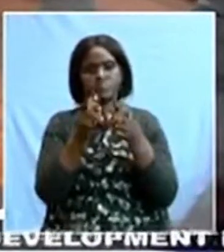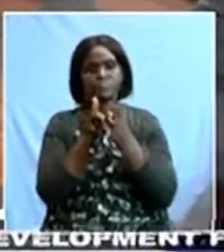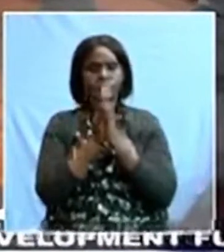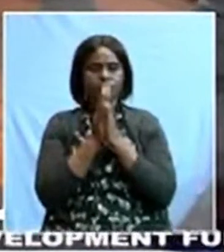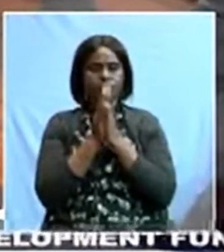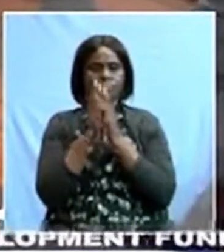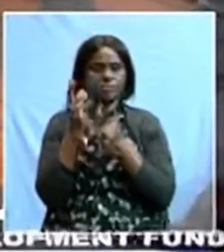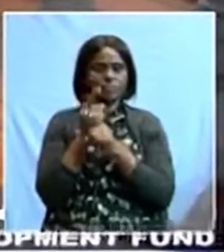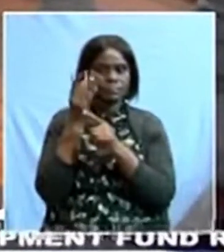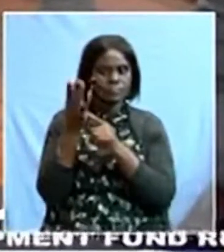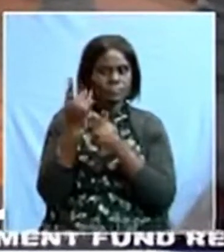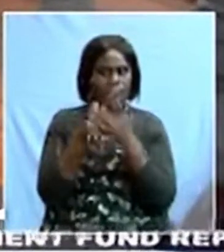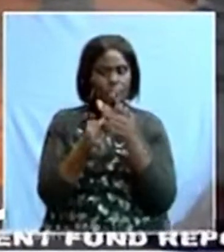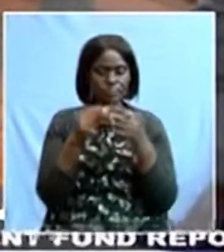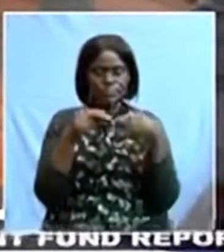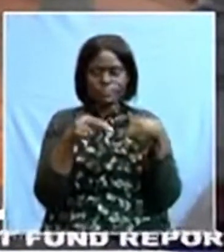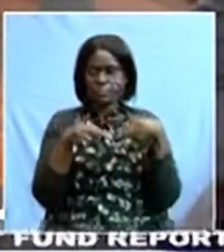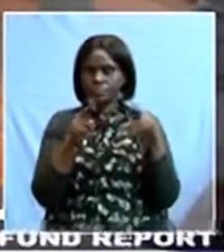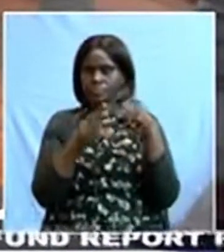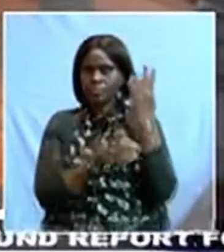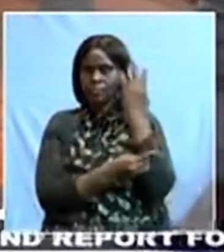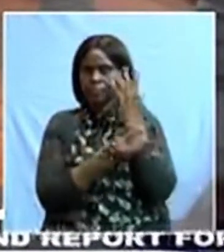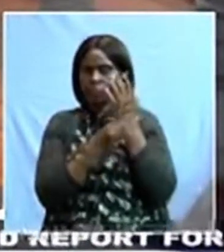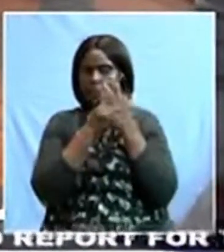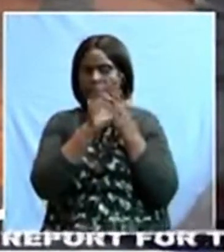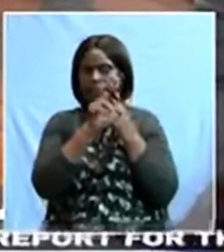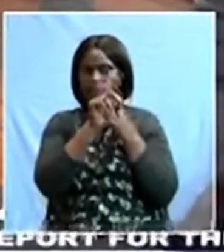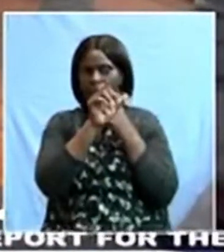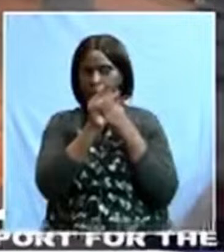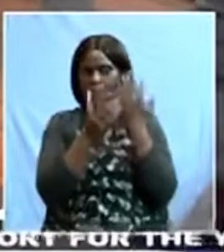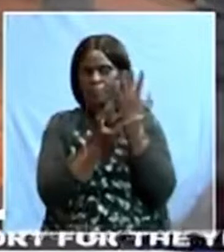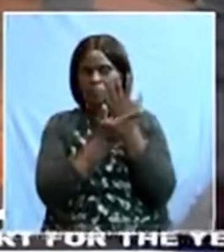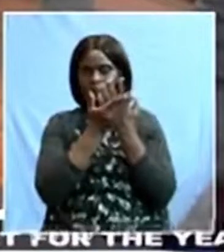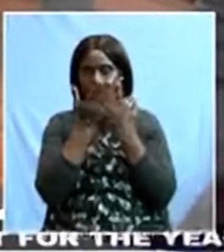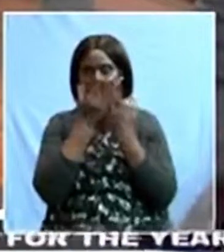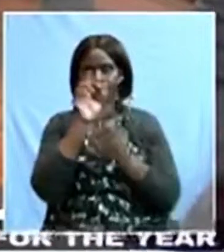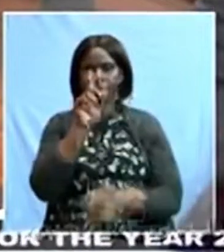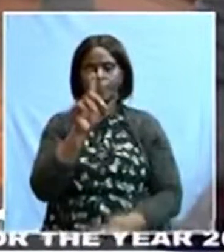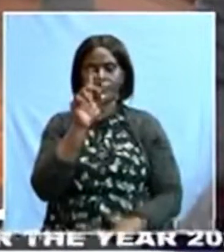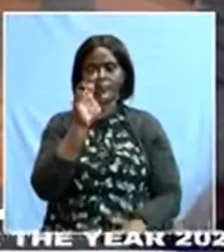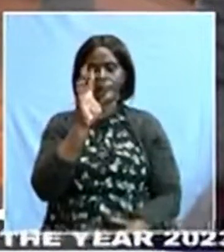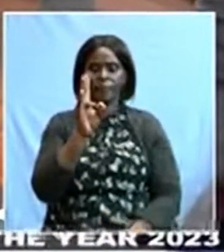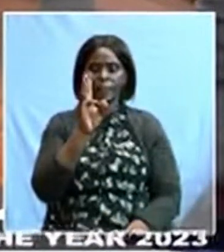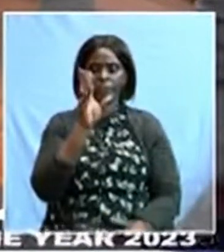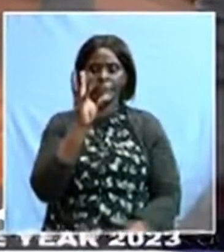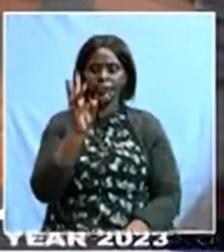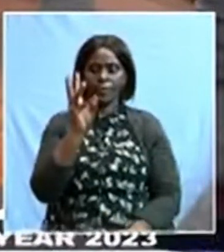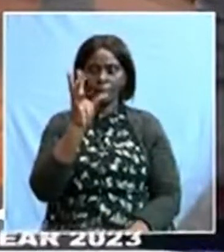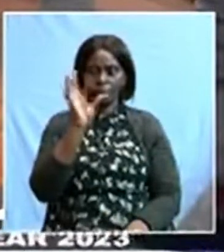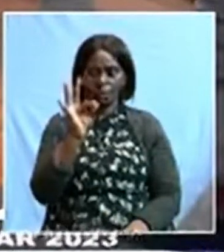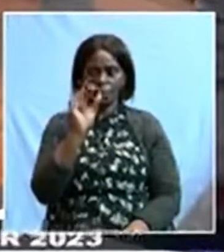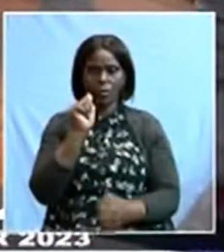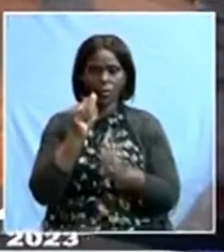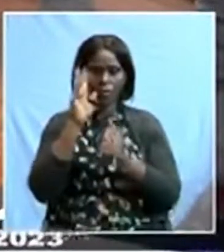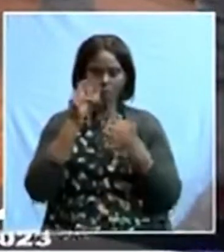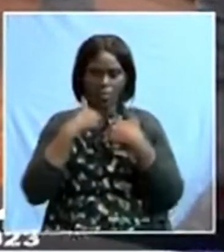requests from Road Development Agency to improve the D769 road, which